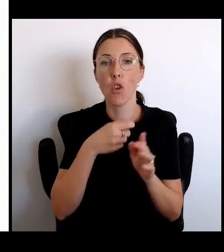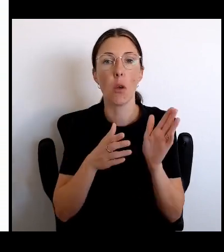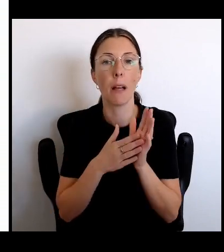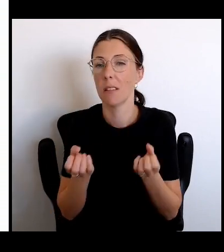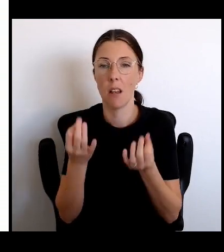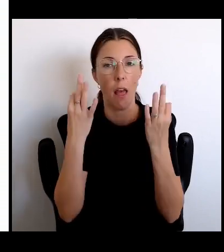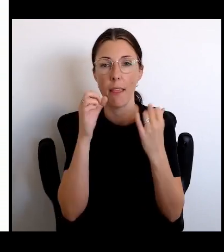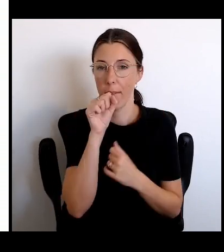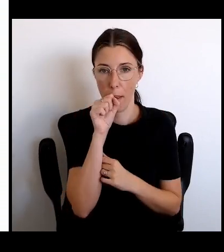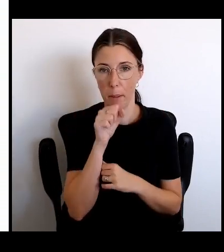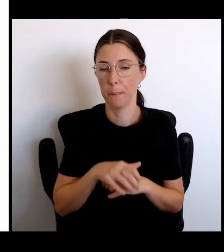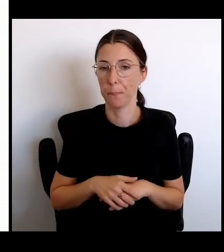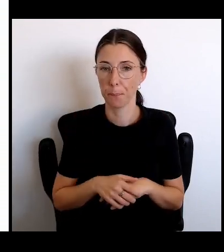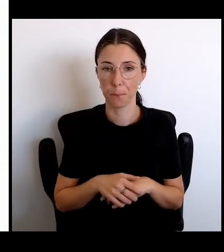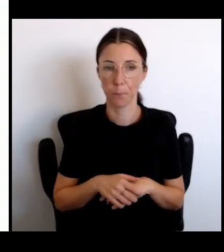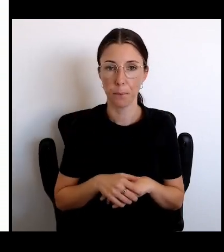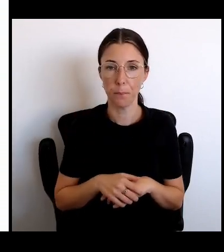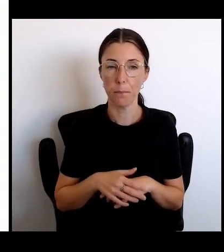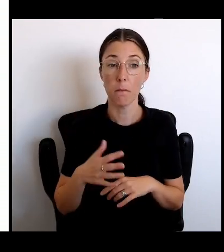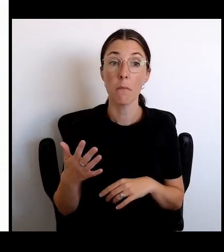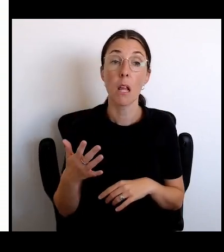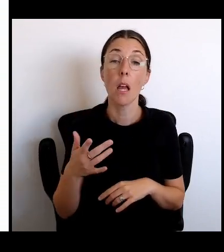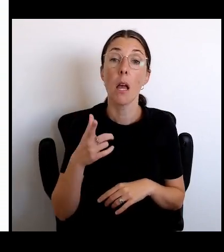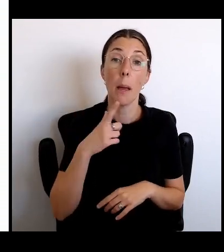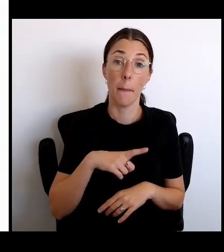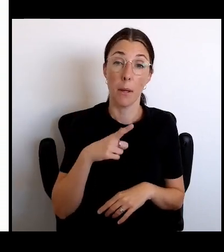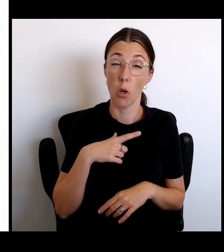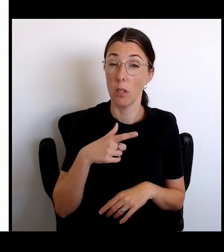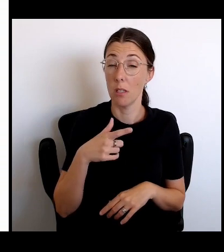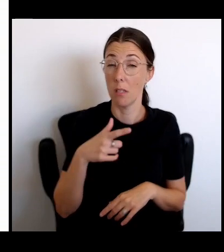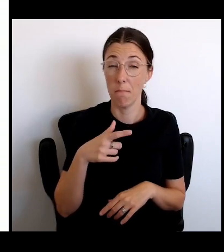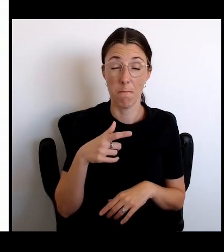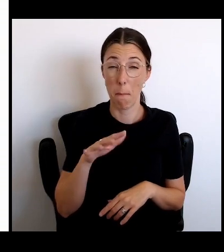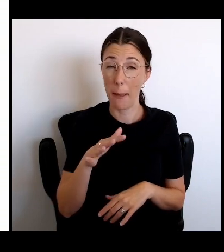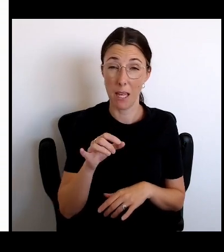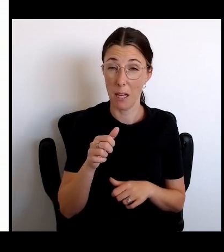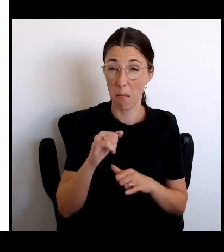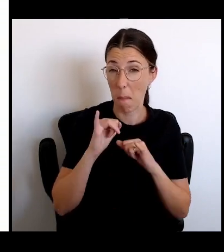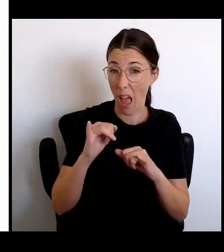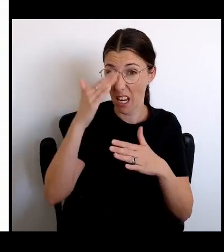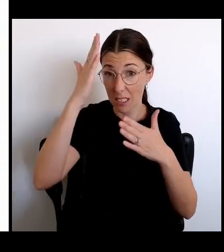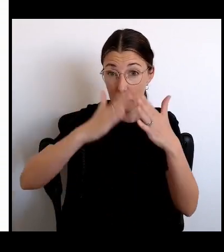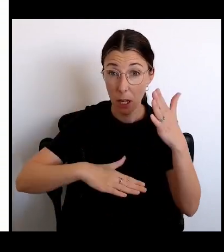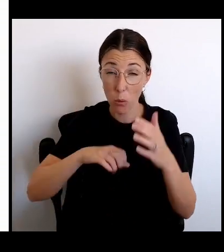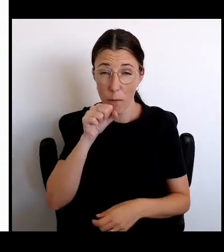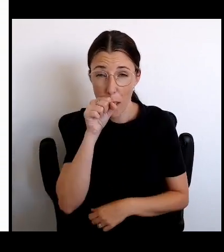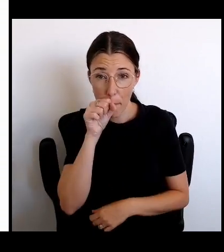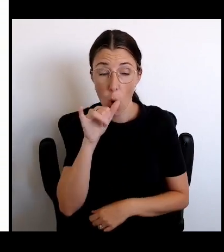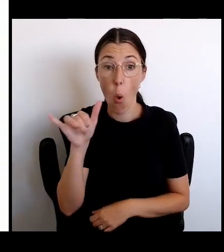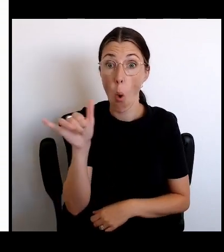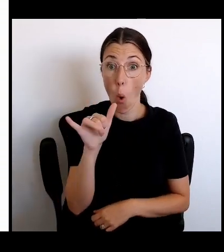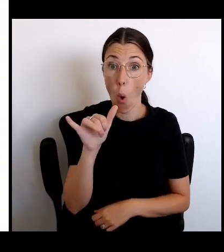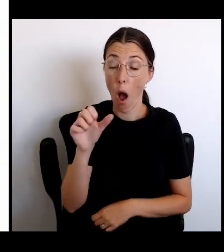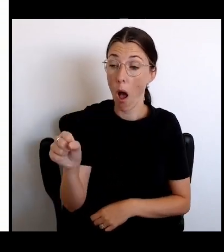And partly that's because they didn't have a great experience with vaping, or they found that it actually didn't live up to